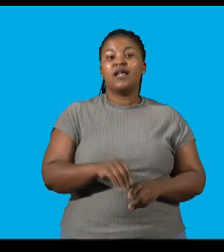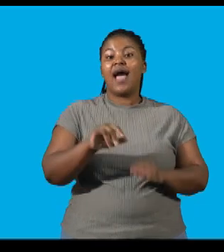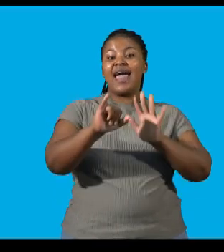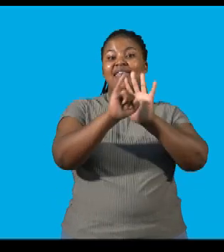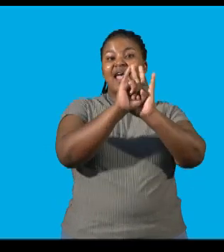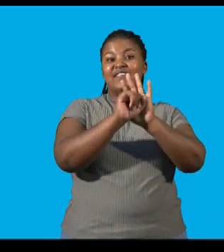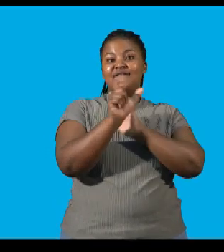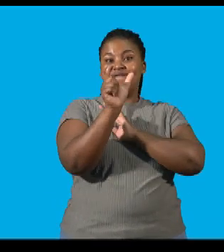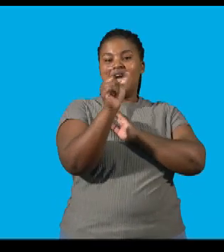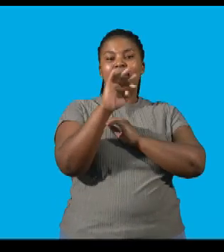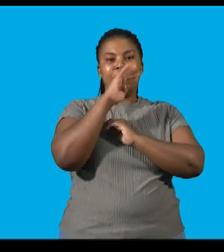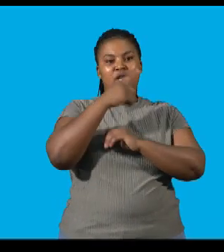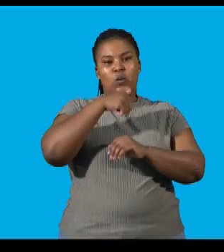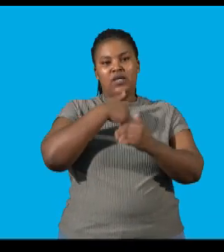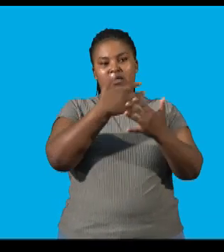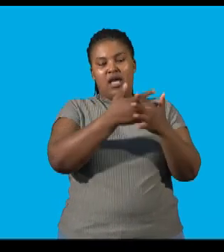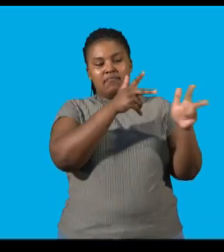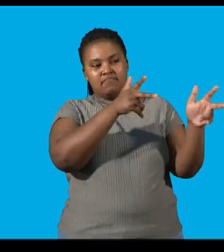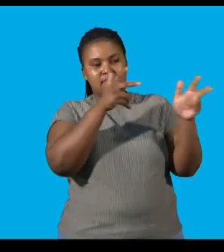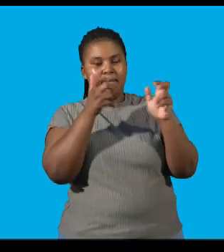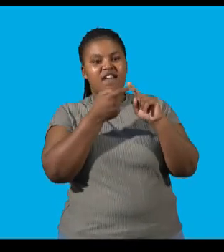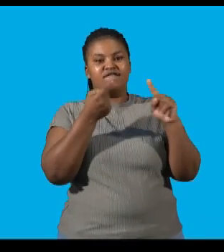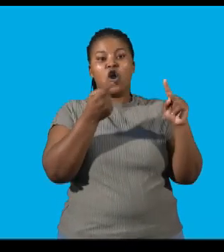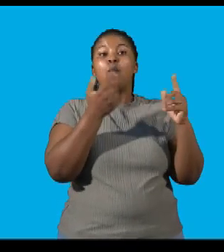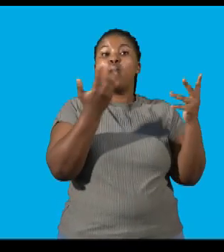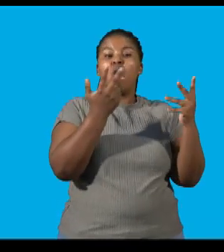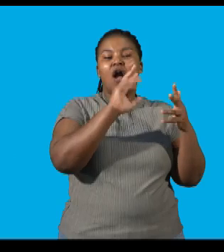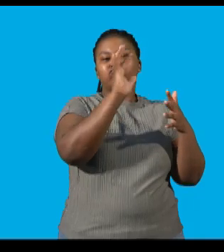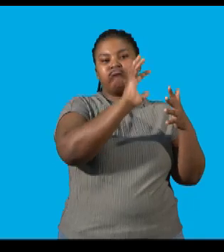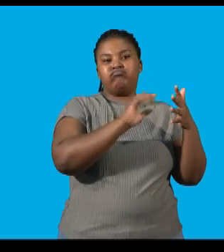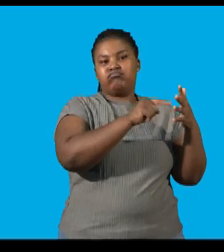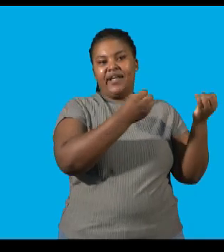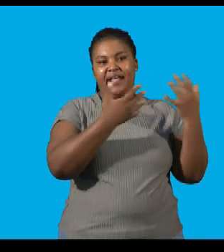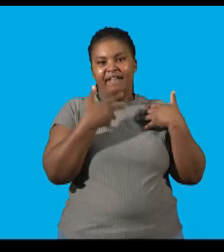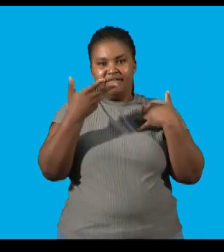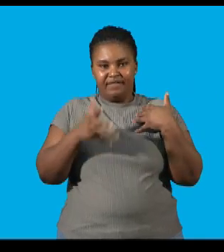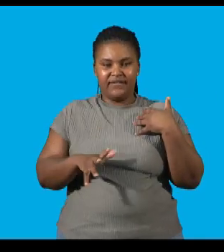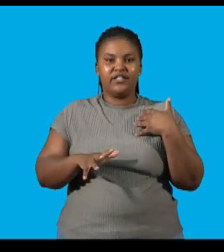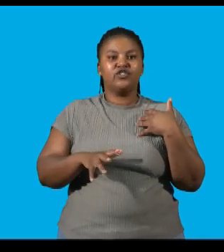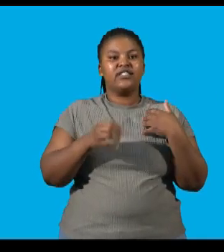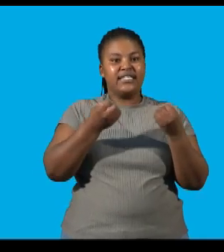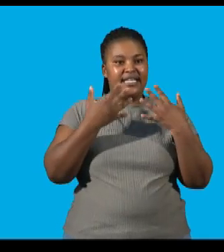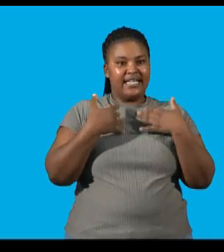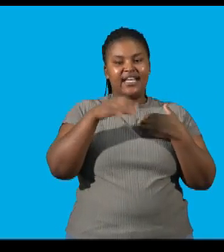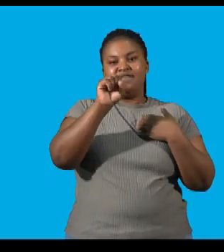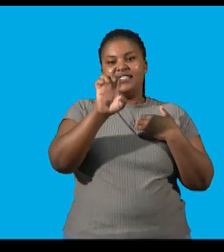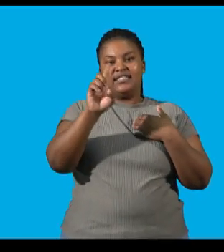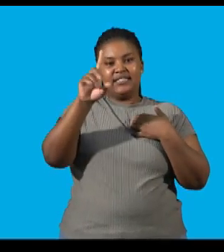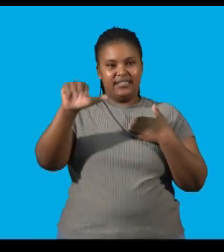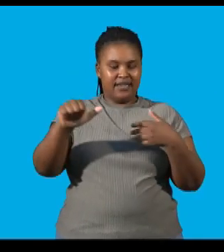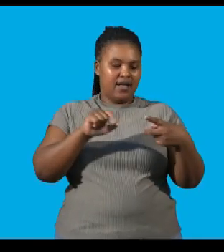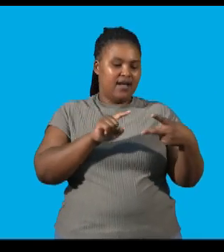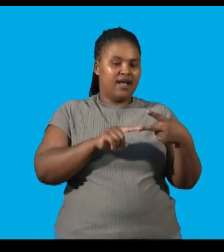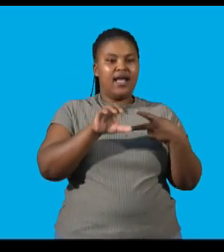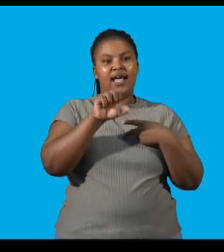identify means we can actually get our answer from the extract. And we are given the SEDA here and also